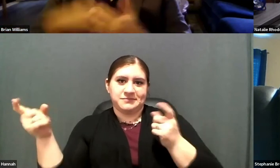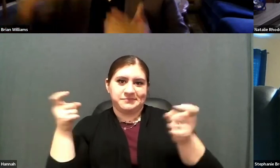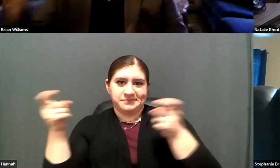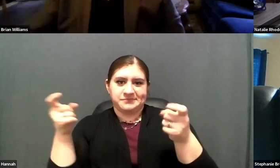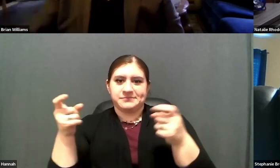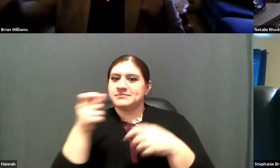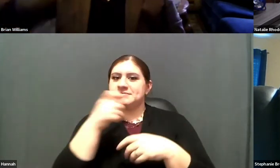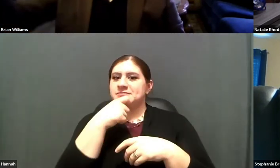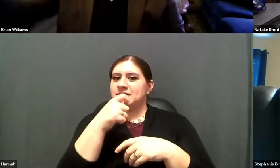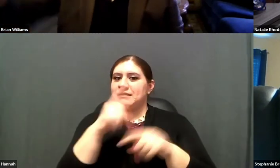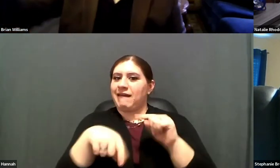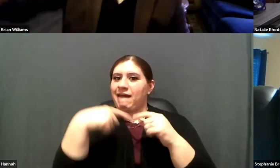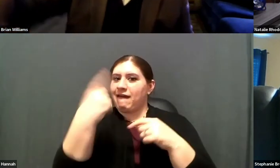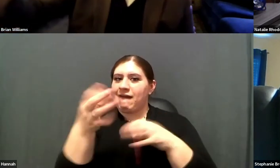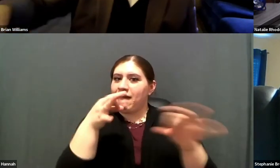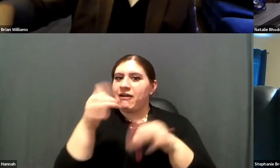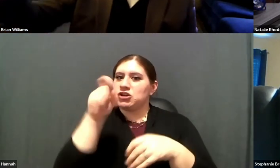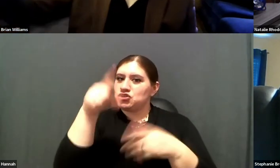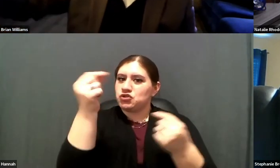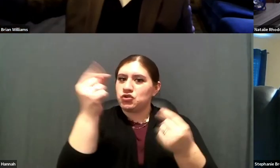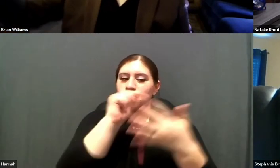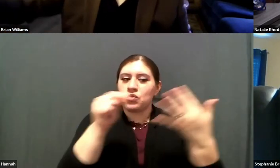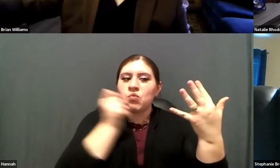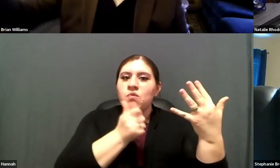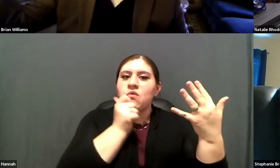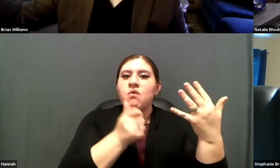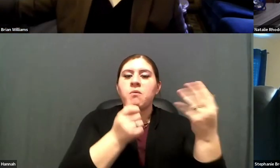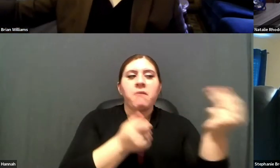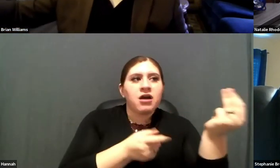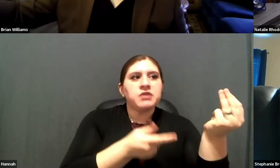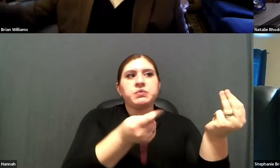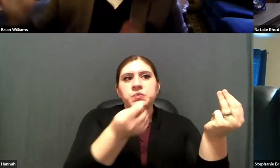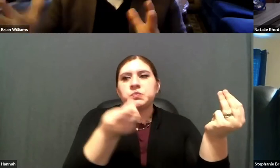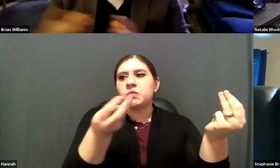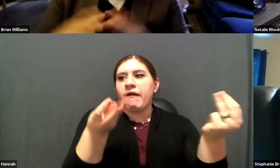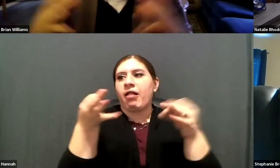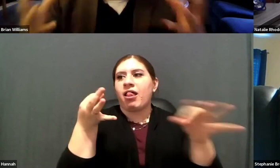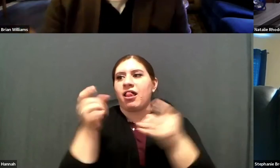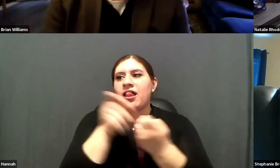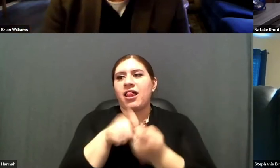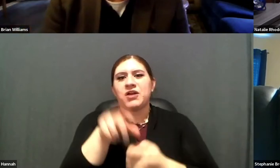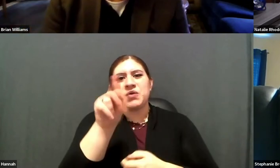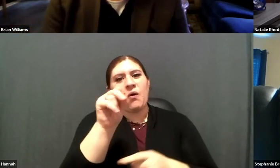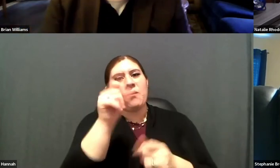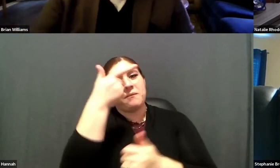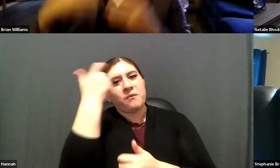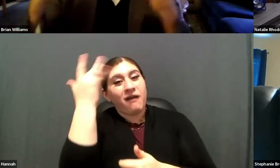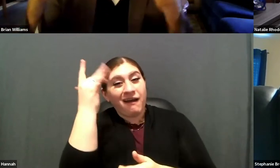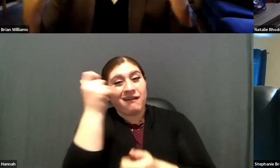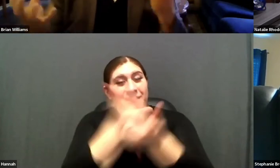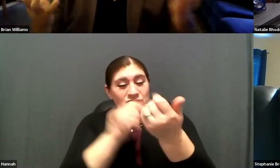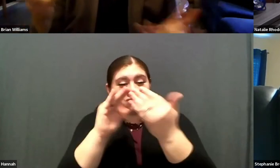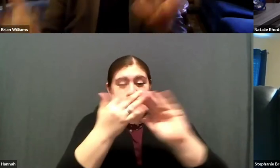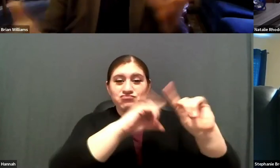it's not going to be able to tell you, well, this is what you should do on this day. And this is what you do on Mondays. This is what you do on Tuesdays. No, every community is different.